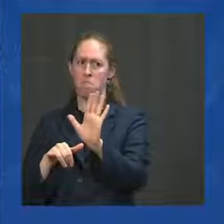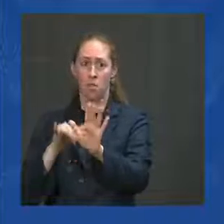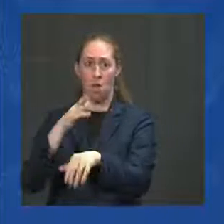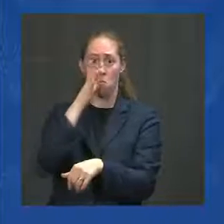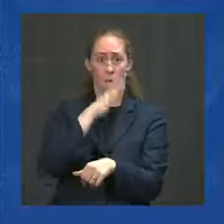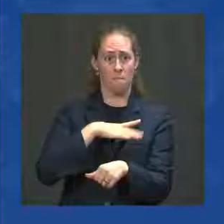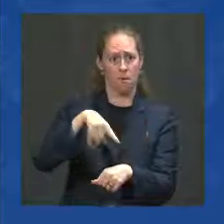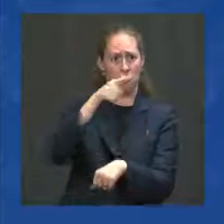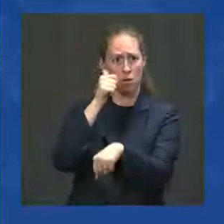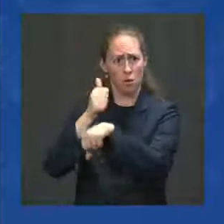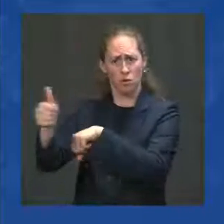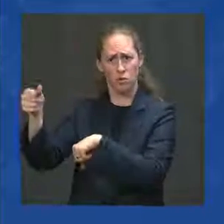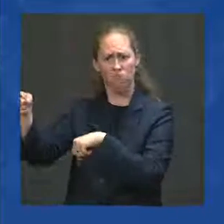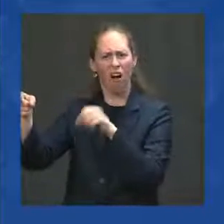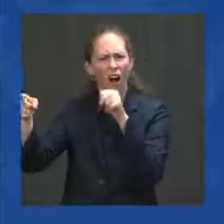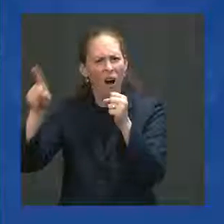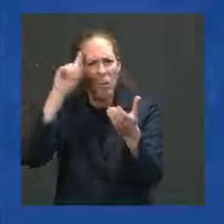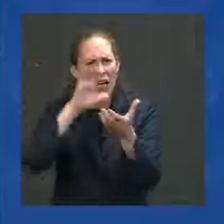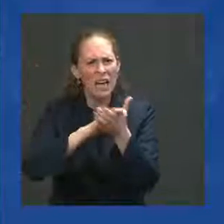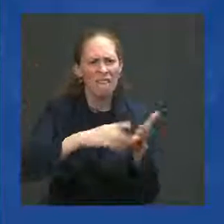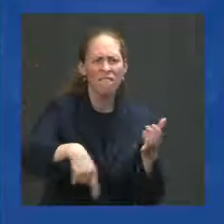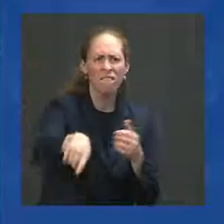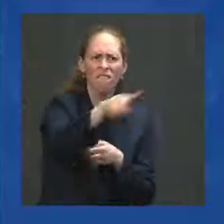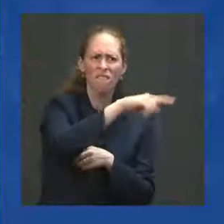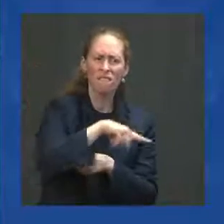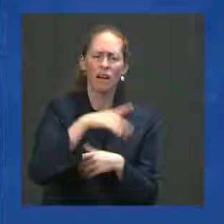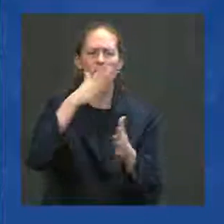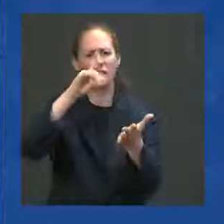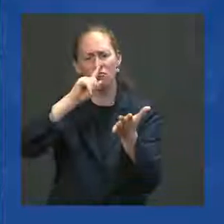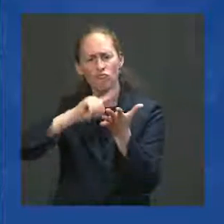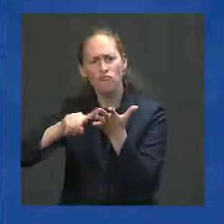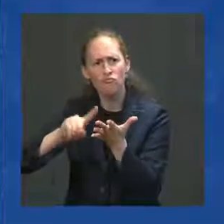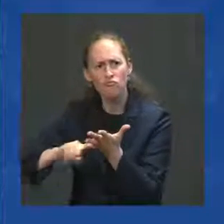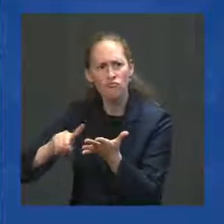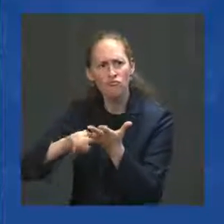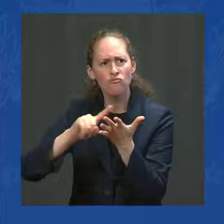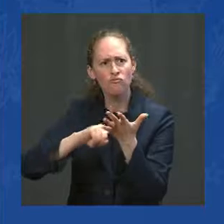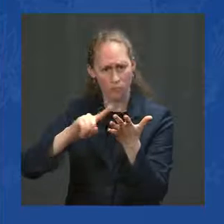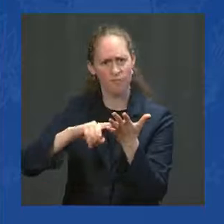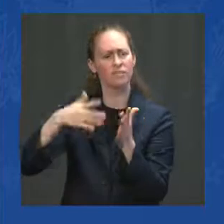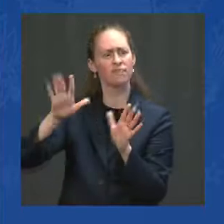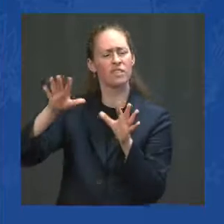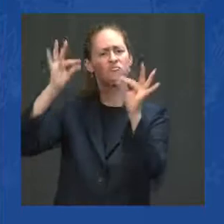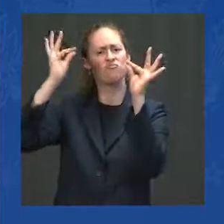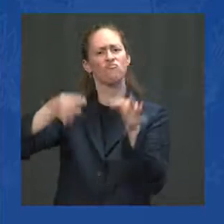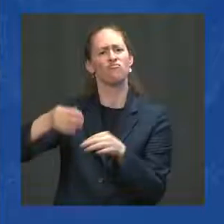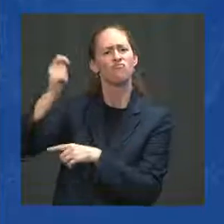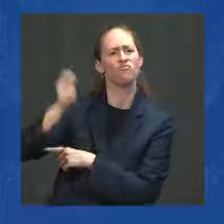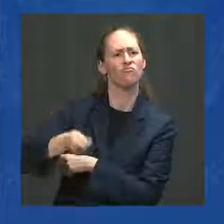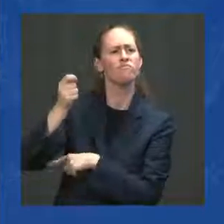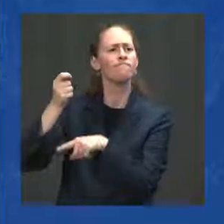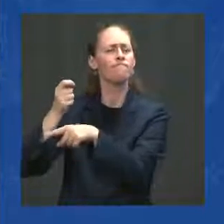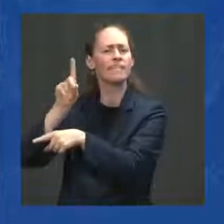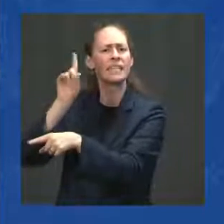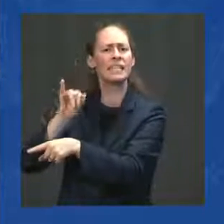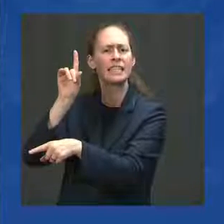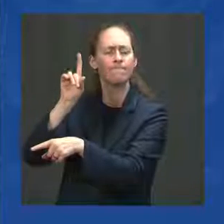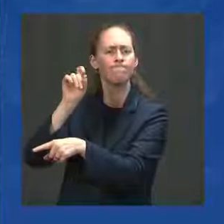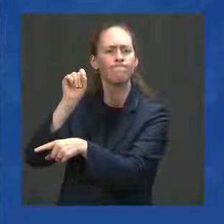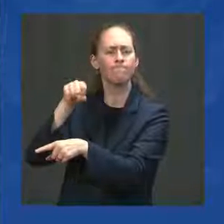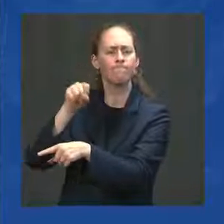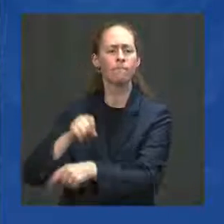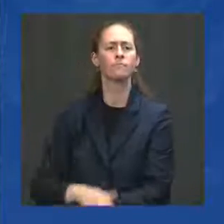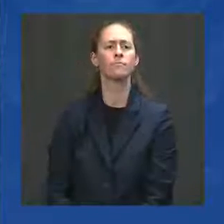of them, make sense and investigate it. They're investigated, and the judgment was made that what they said was correct. That's one thing. The